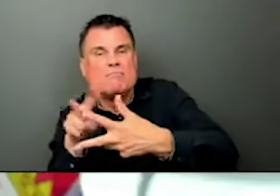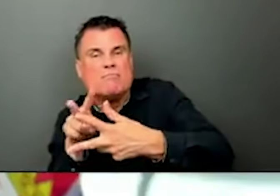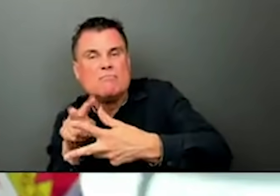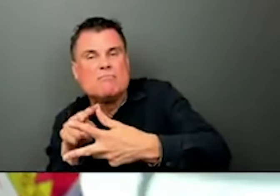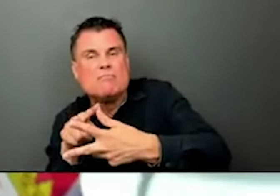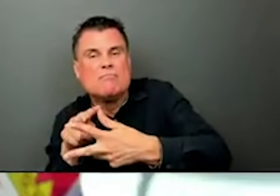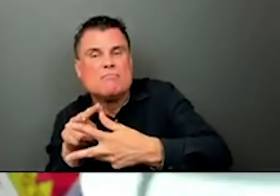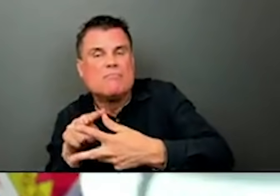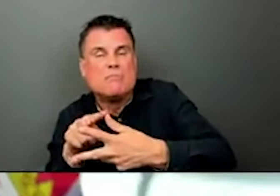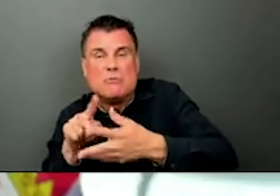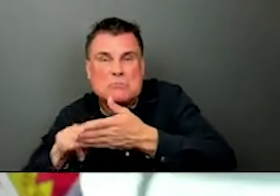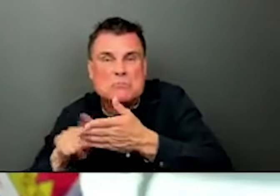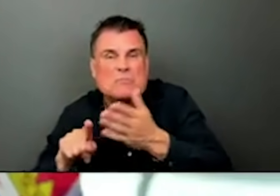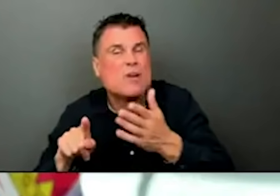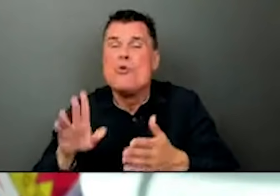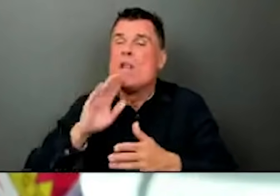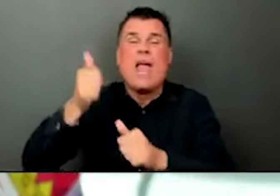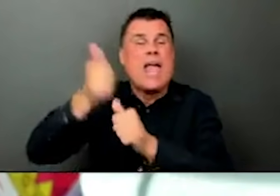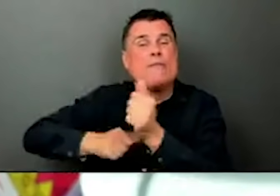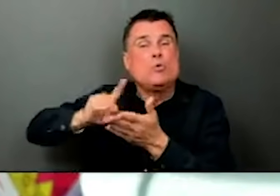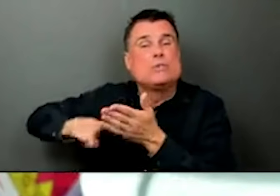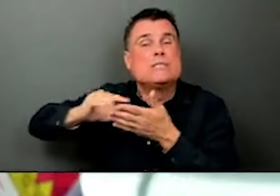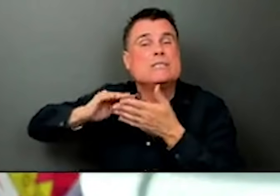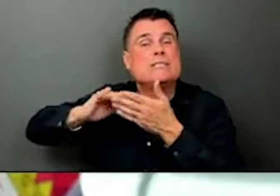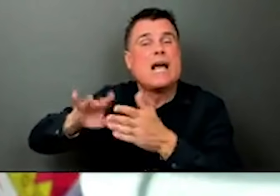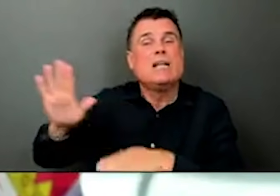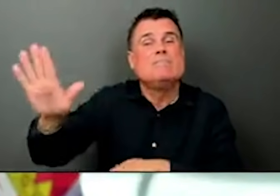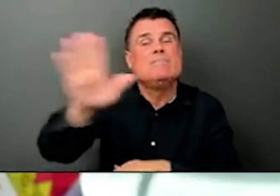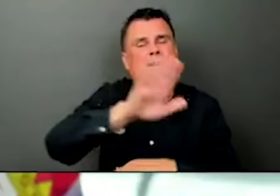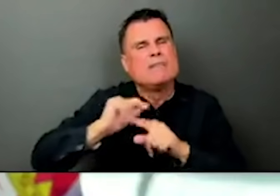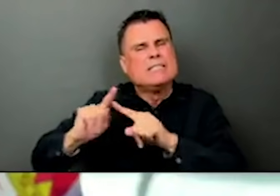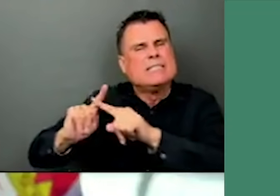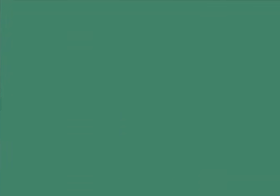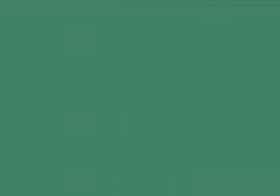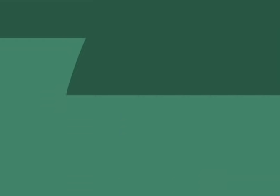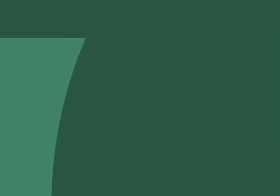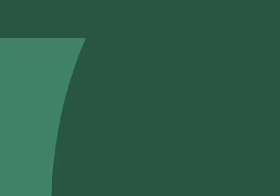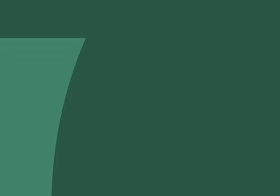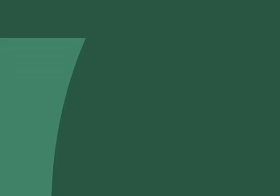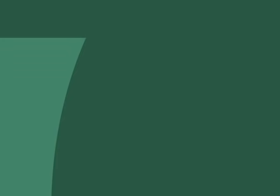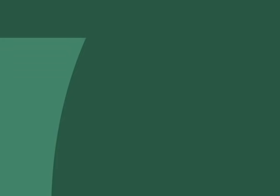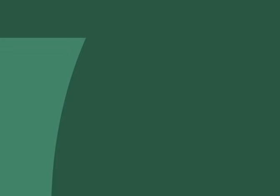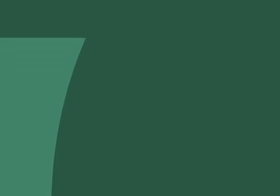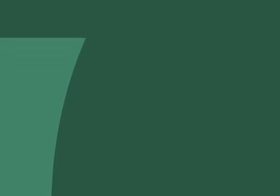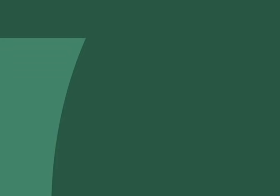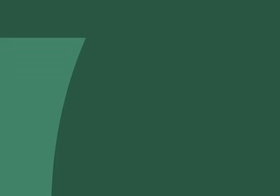all of these data tell us is that all of these vaccines provide good protection against COVID-19.